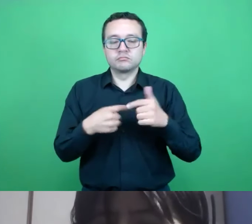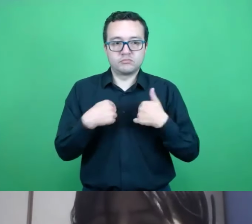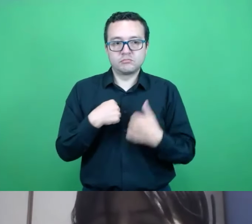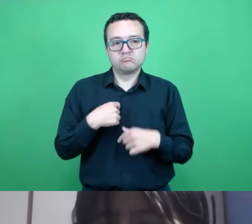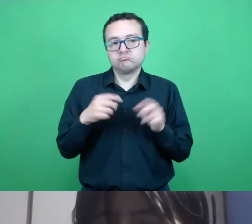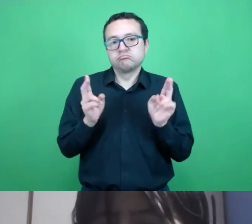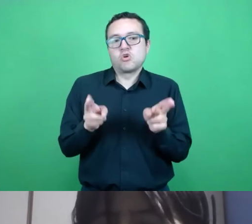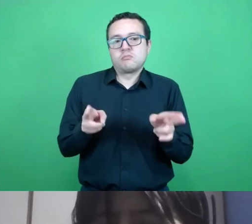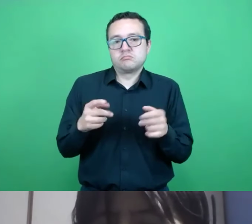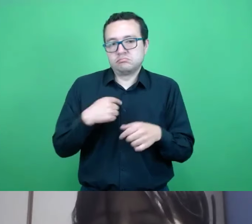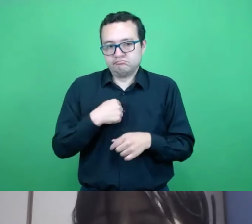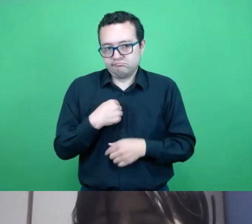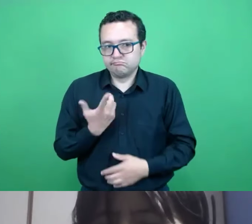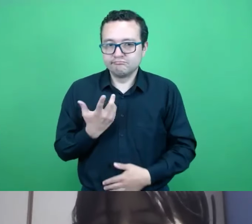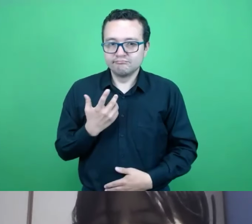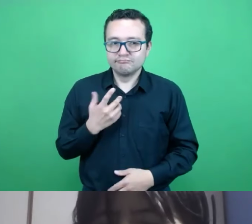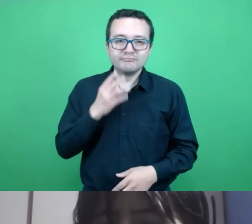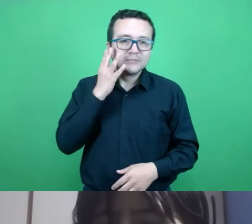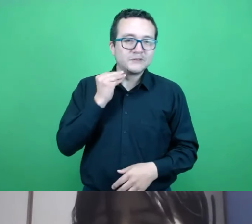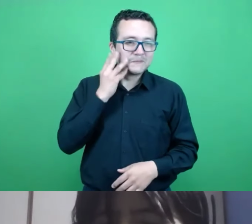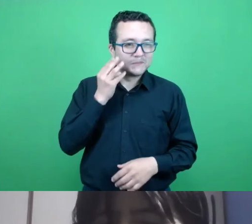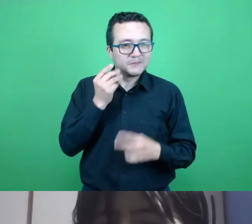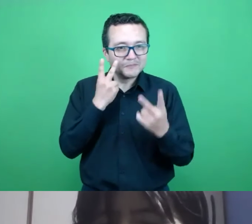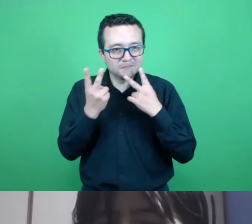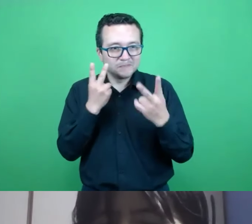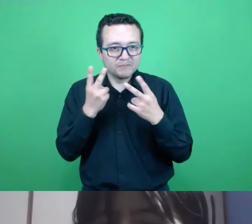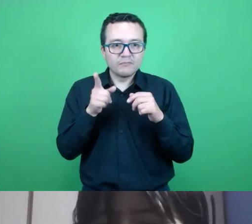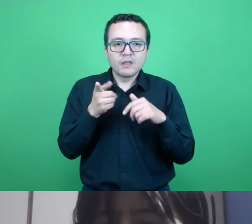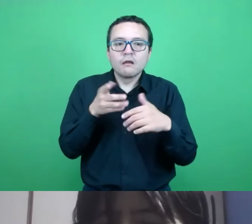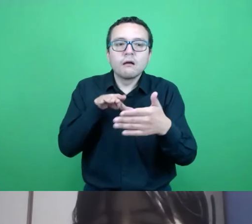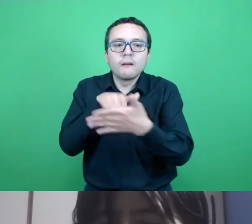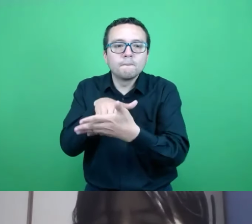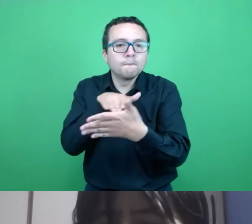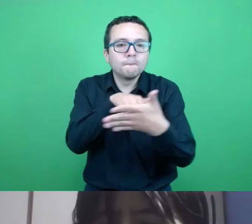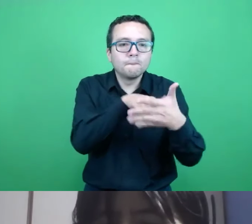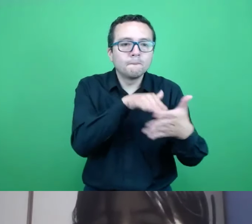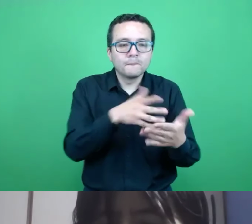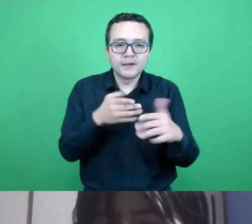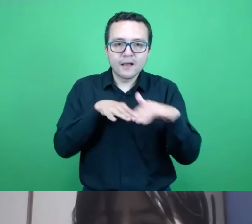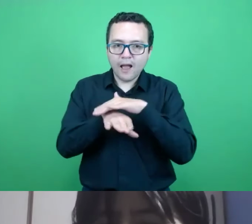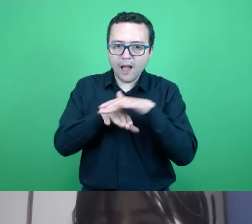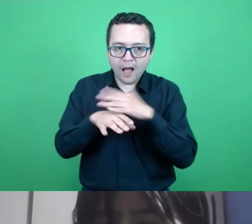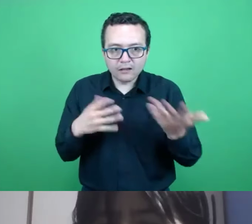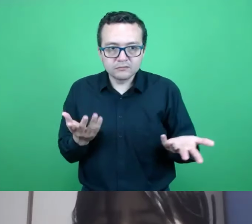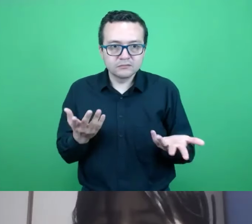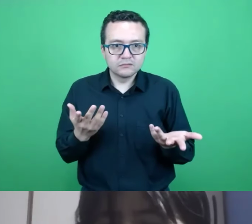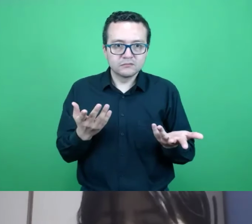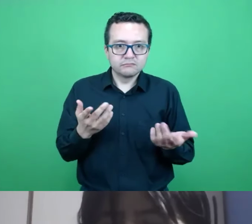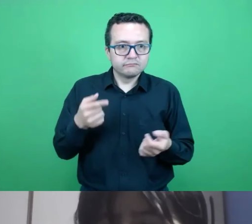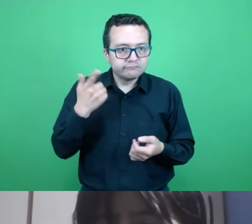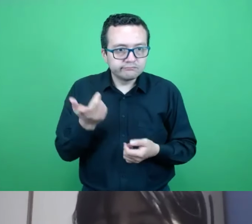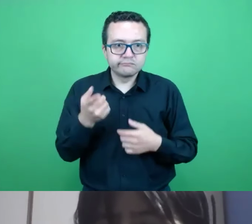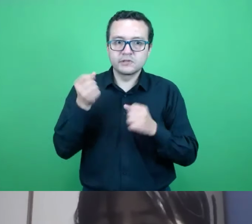you have an equal need as older people might have. So that relation of ageism